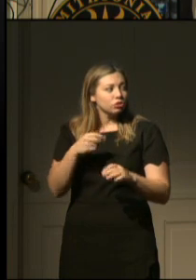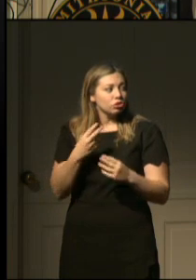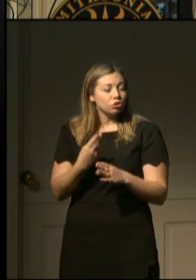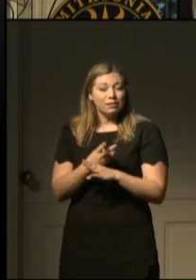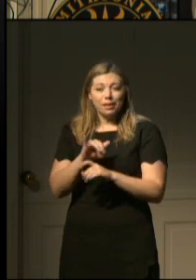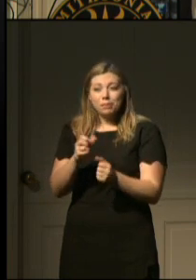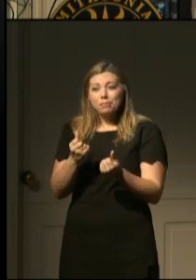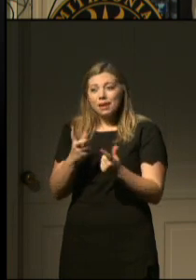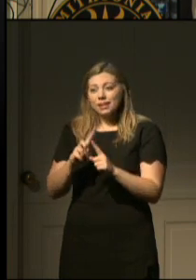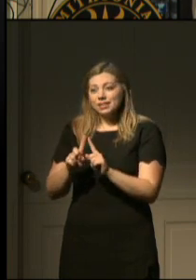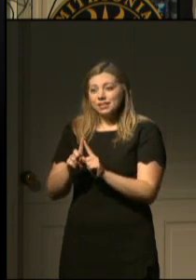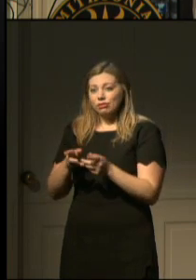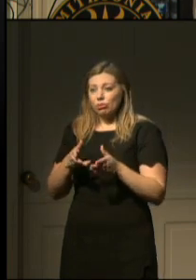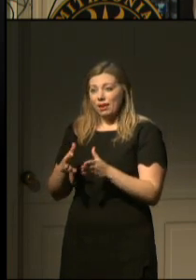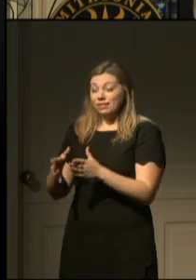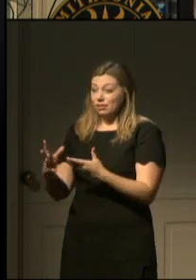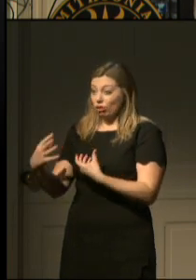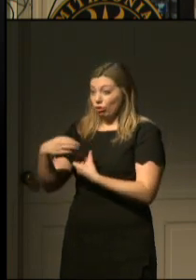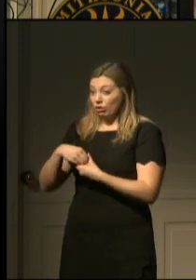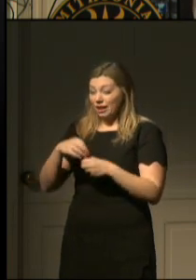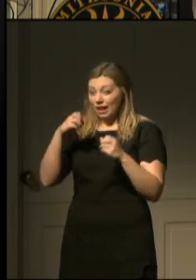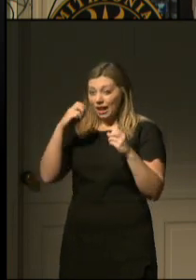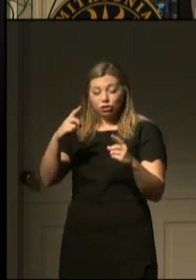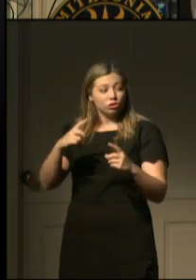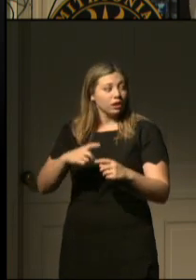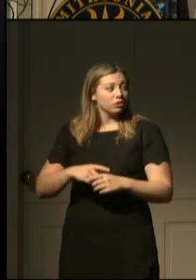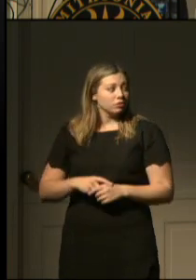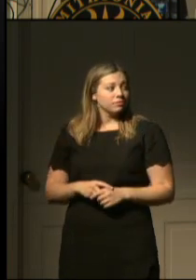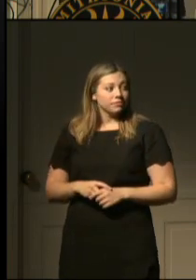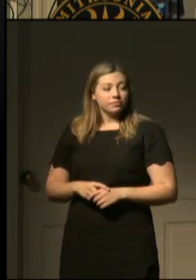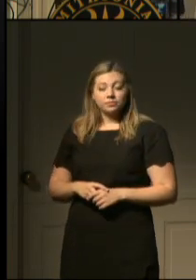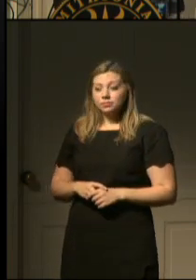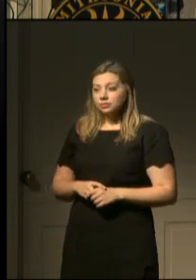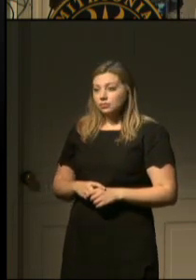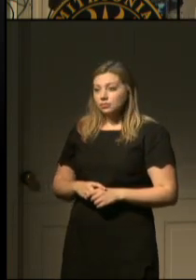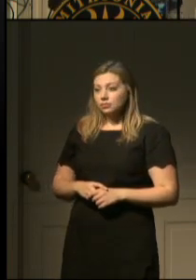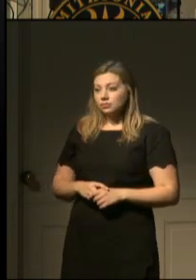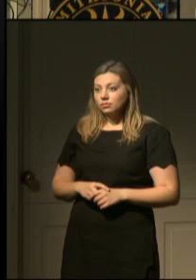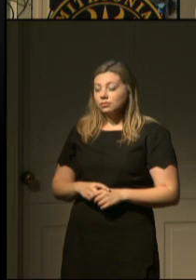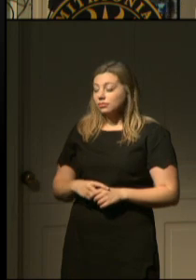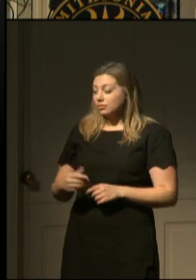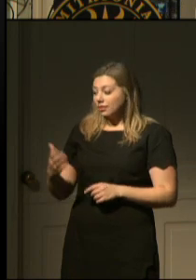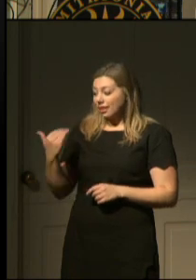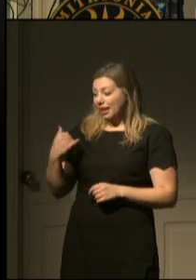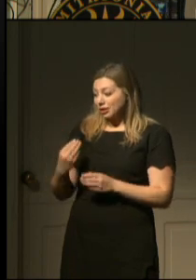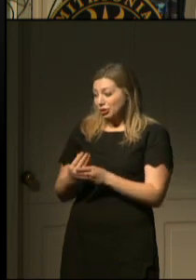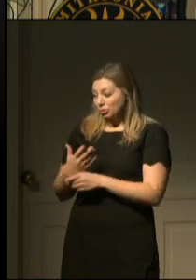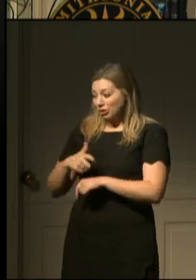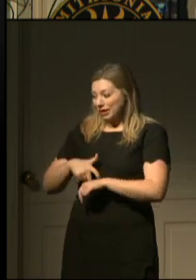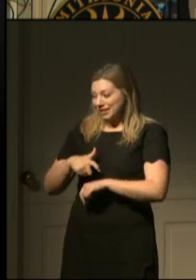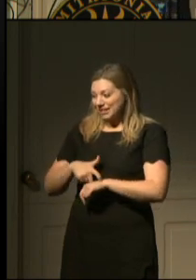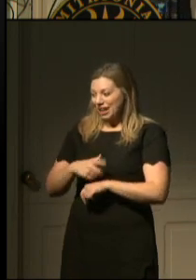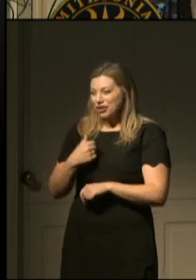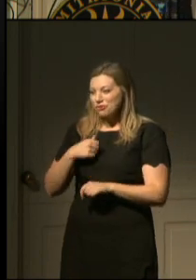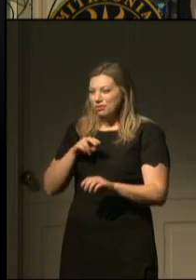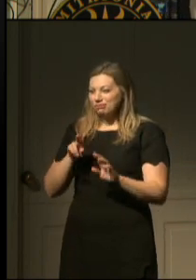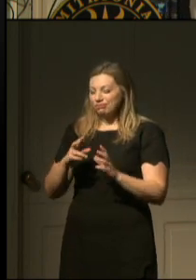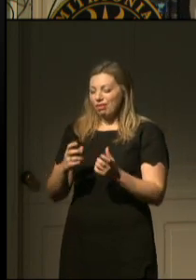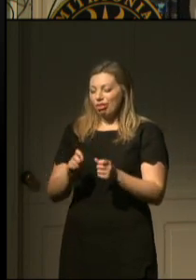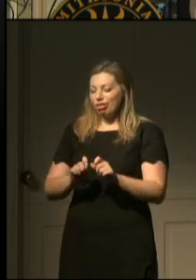ways, including education and entertainment. This past spring, we launched a new 3D